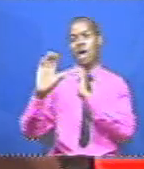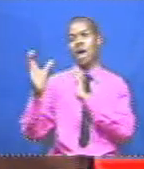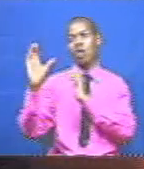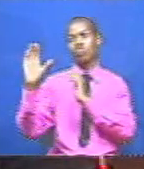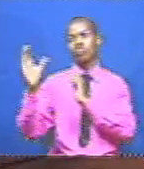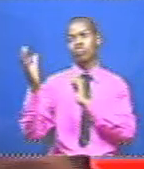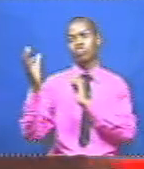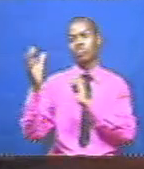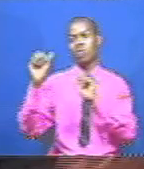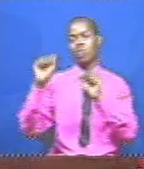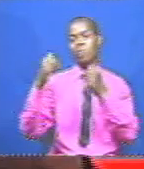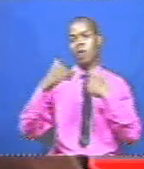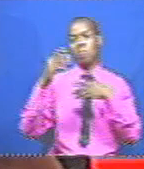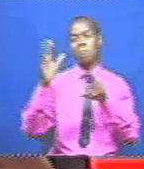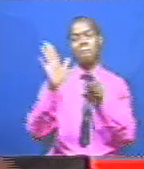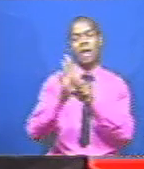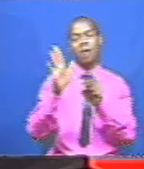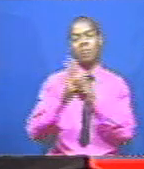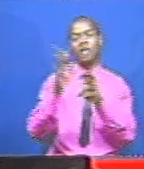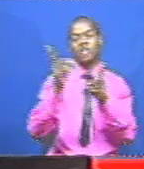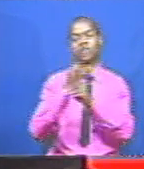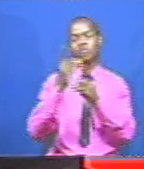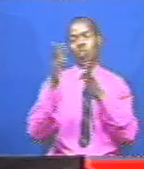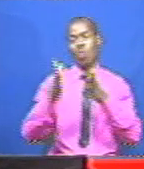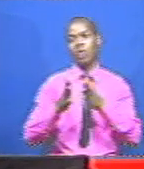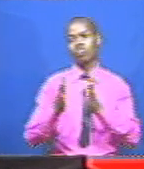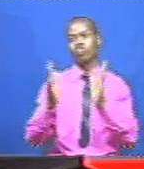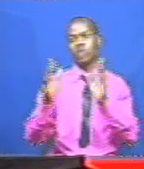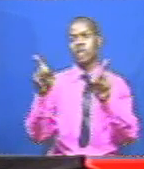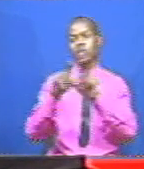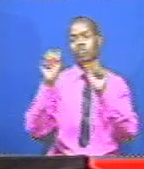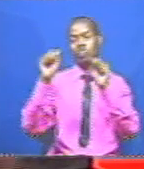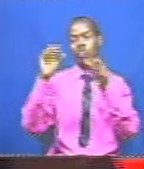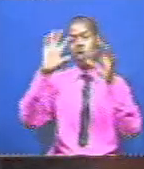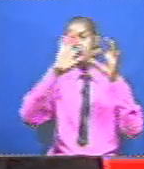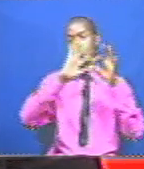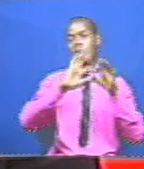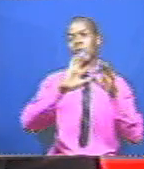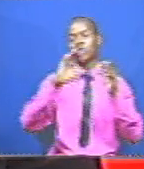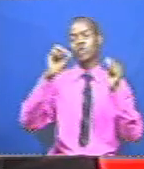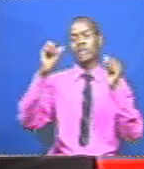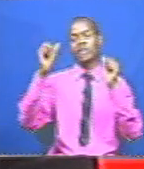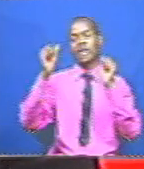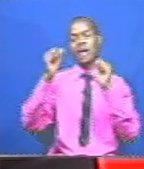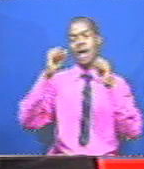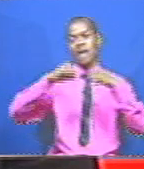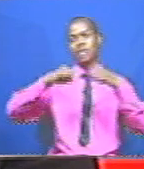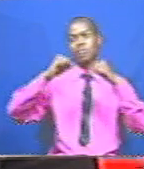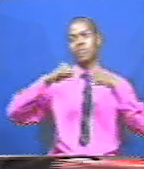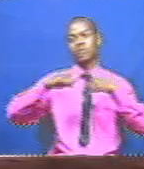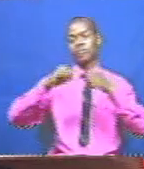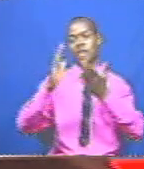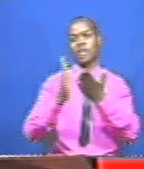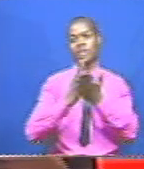we've gone in many different ways of how we formed that. On our end, we did a cooperation agreement. Some of it went to the county